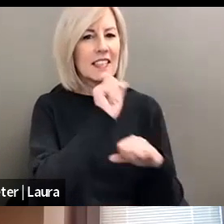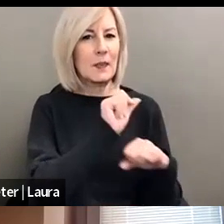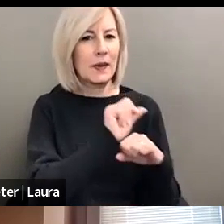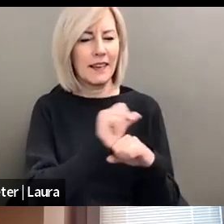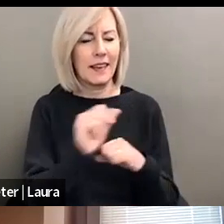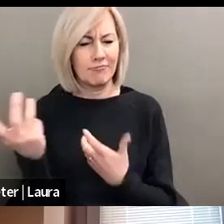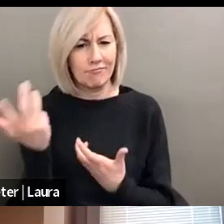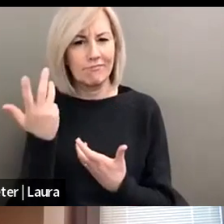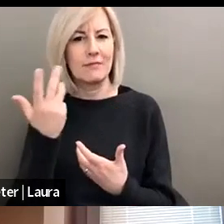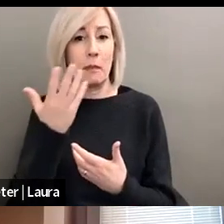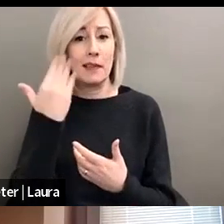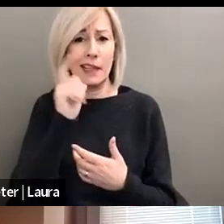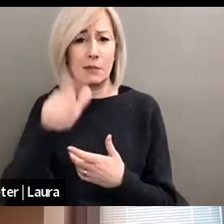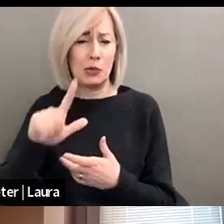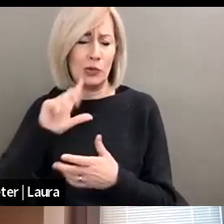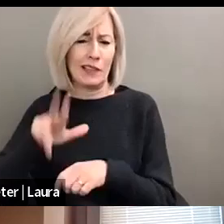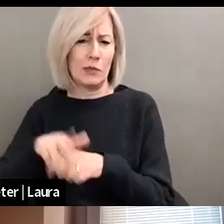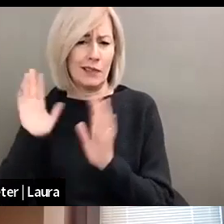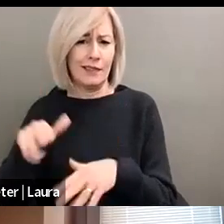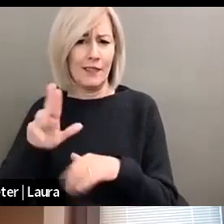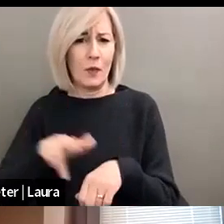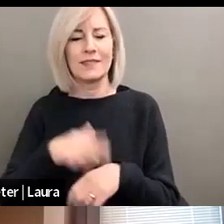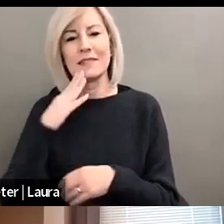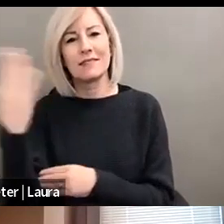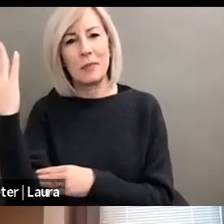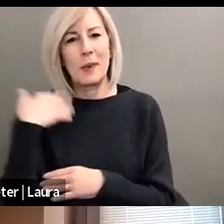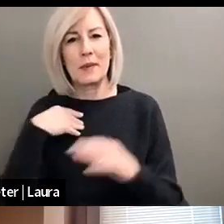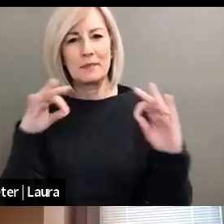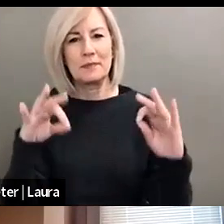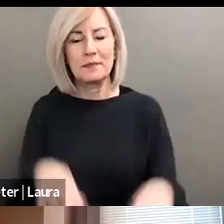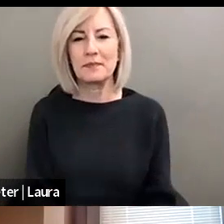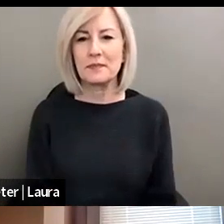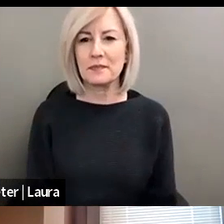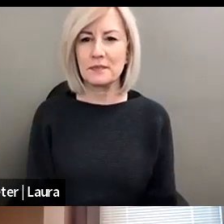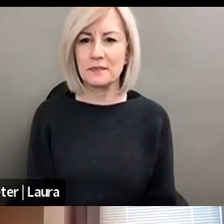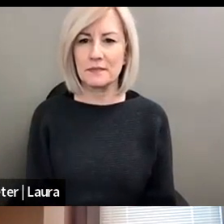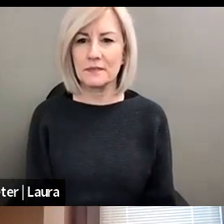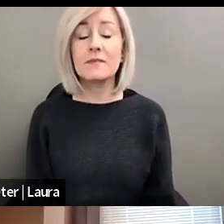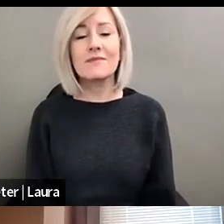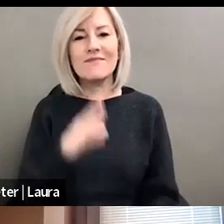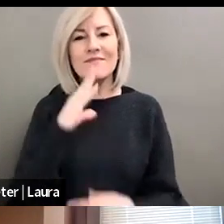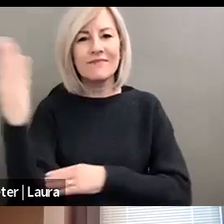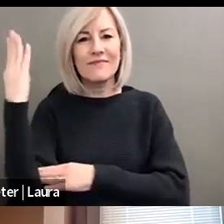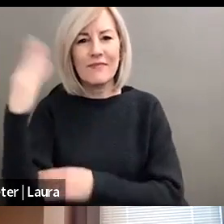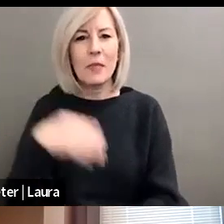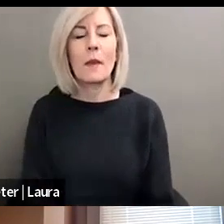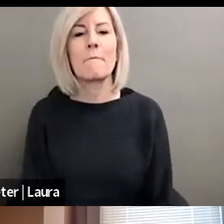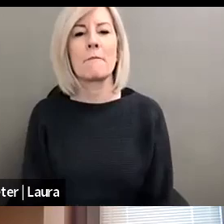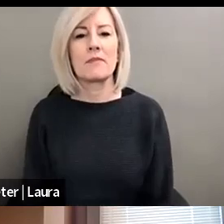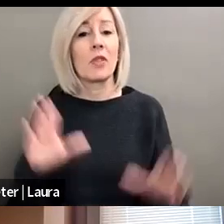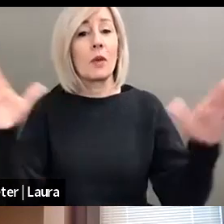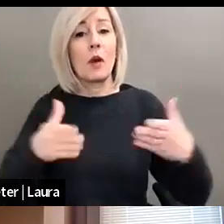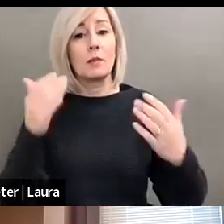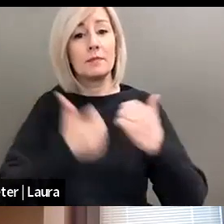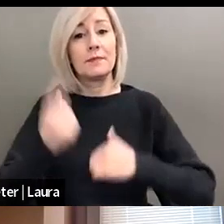working. I'll get good morning. Sounds good. Thank you. Good morning and welcome everybody